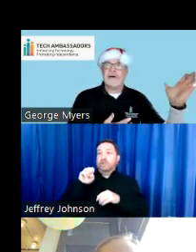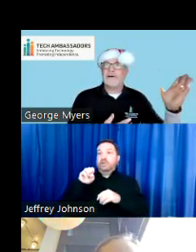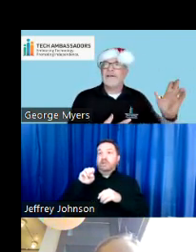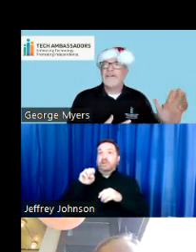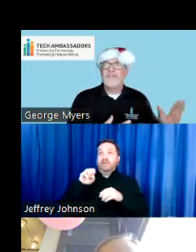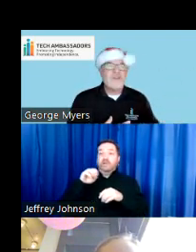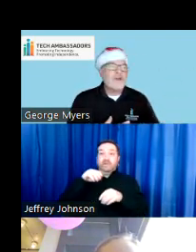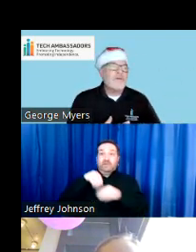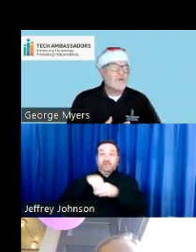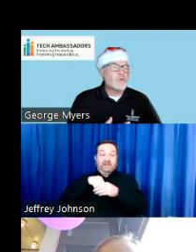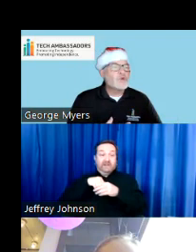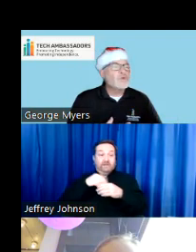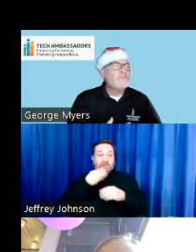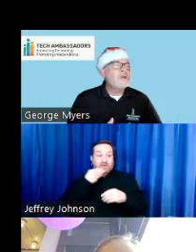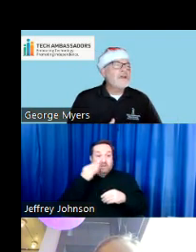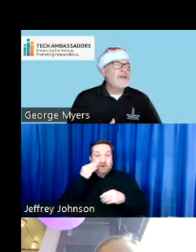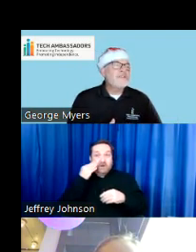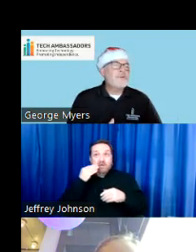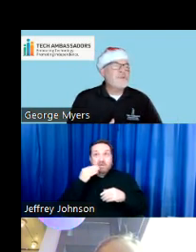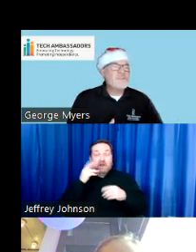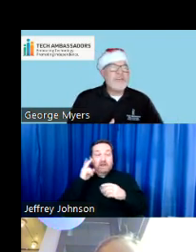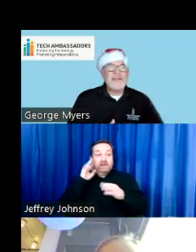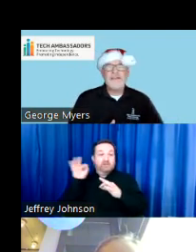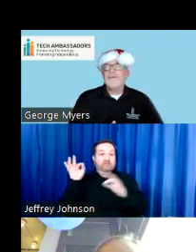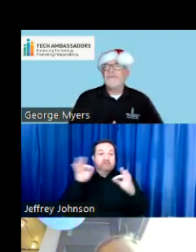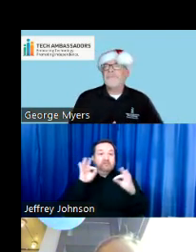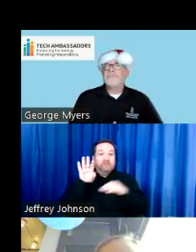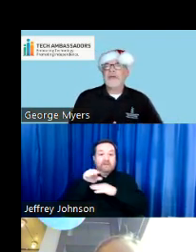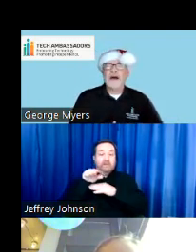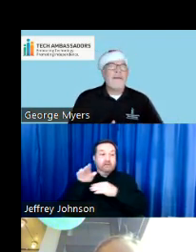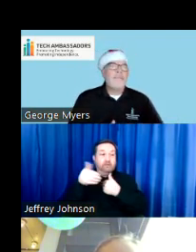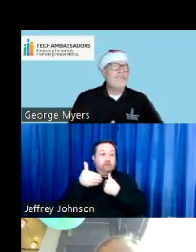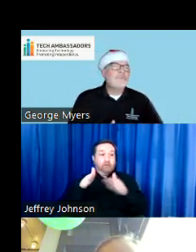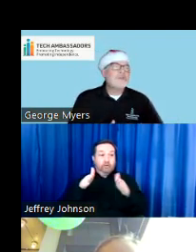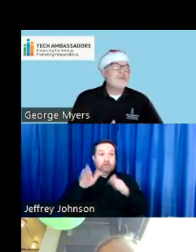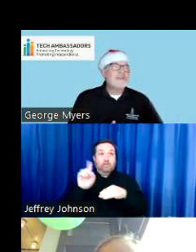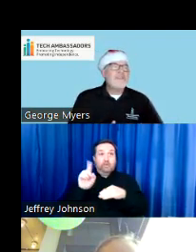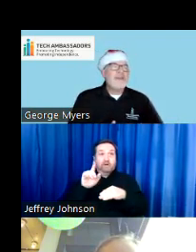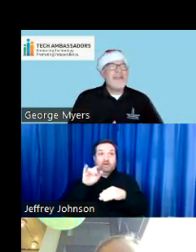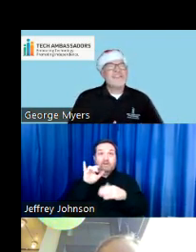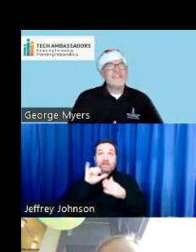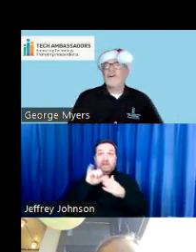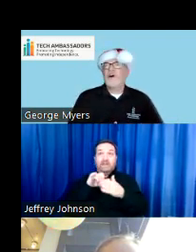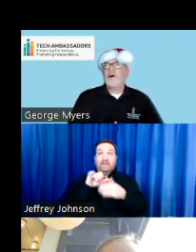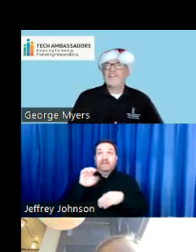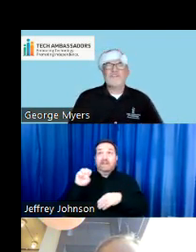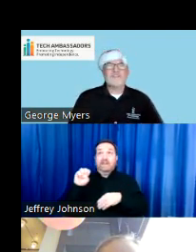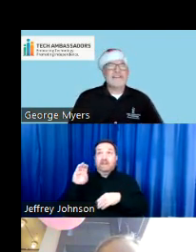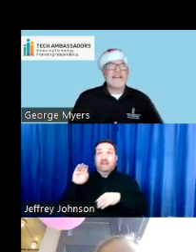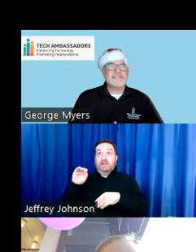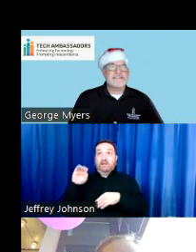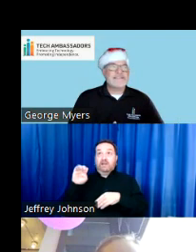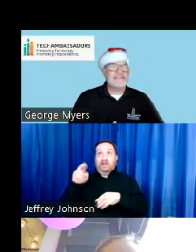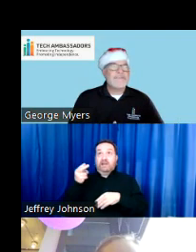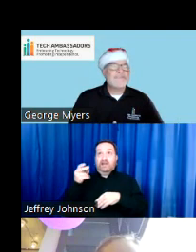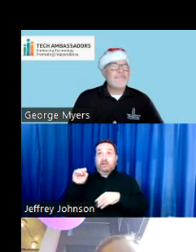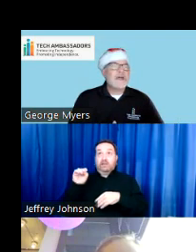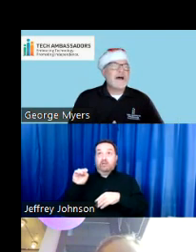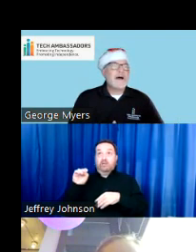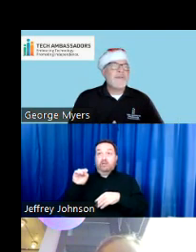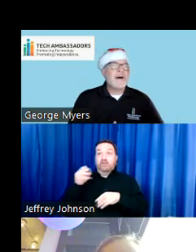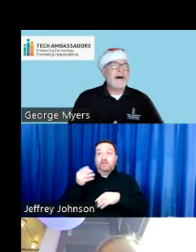see video of the room that it was in. And they make this in all different